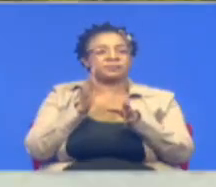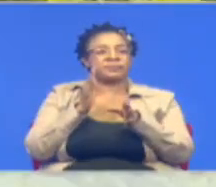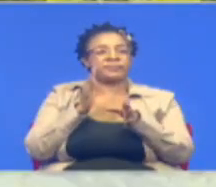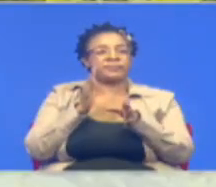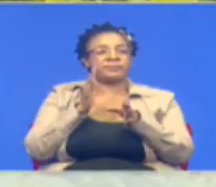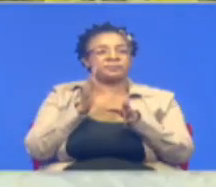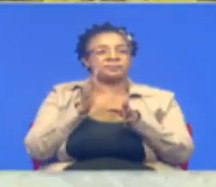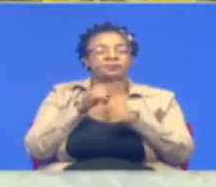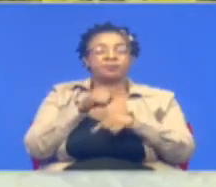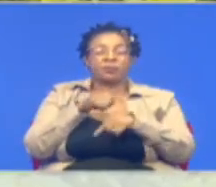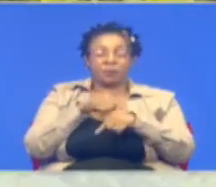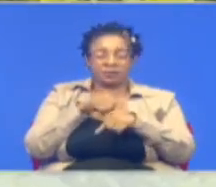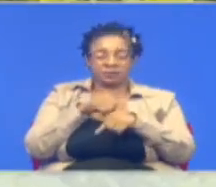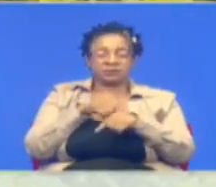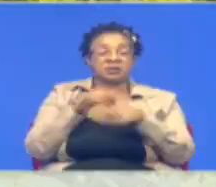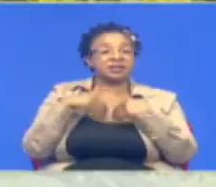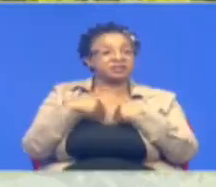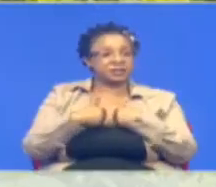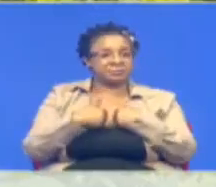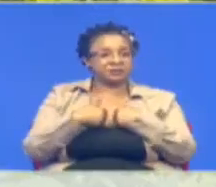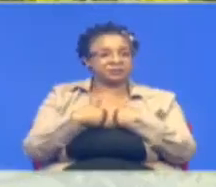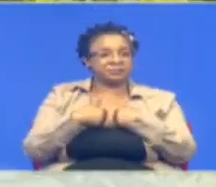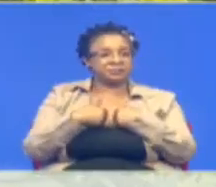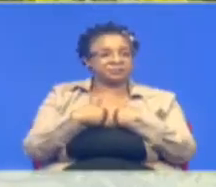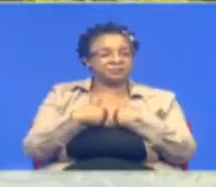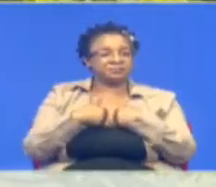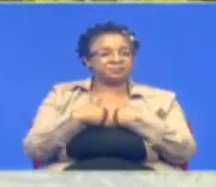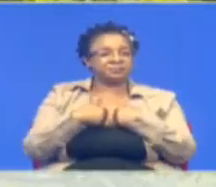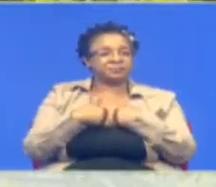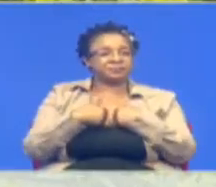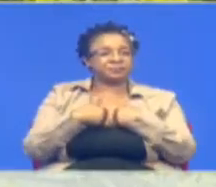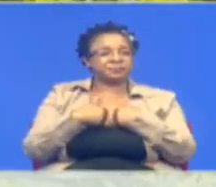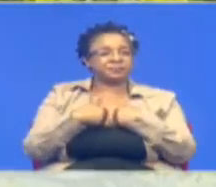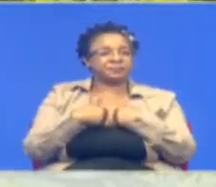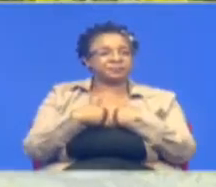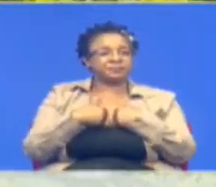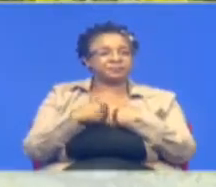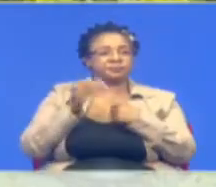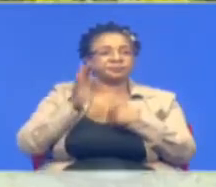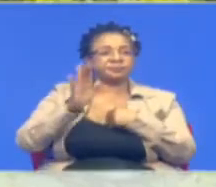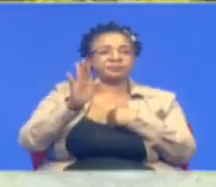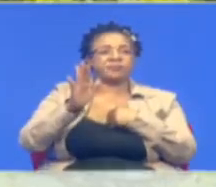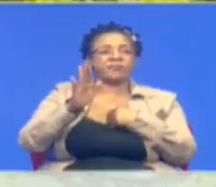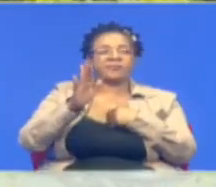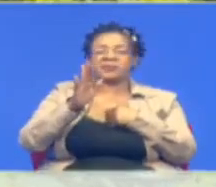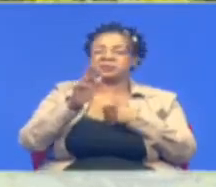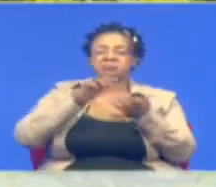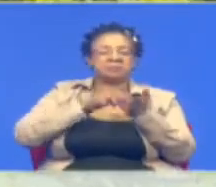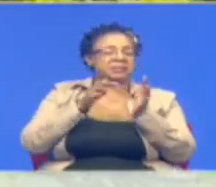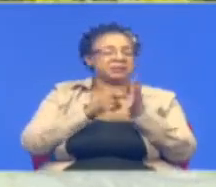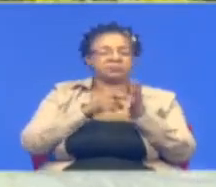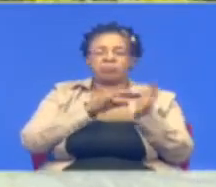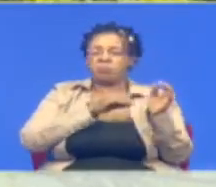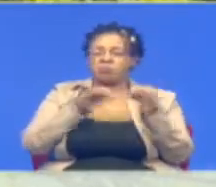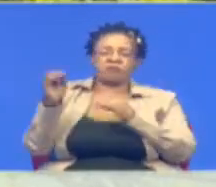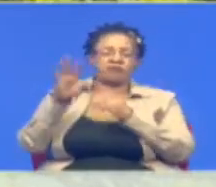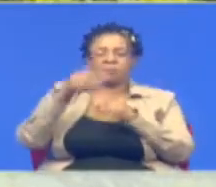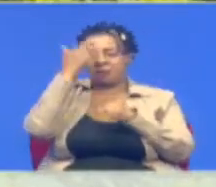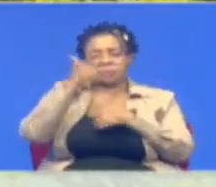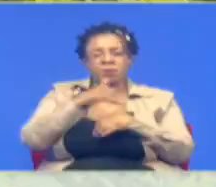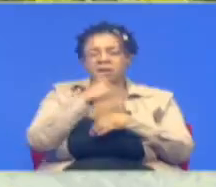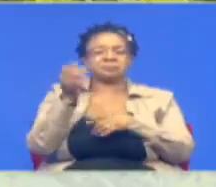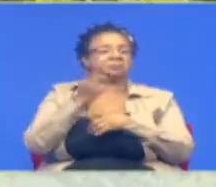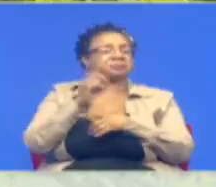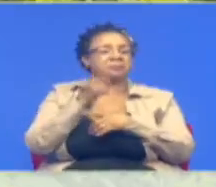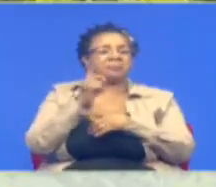When he goes to retirement, he's not going to be out of the picture in the Catholic Church, because he still